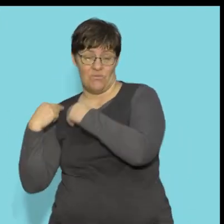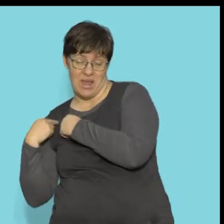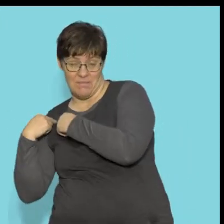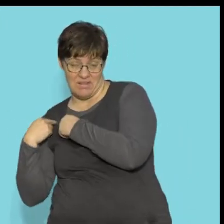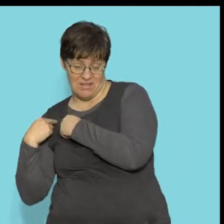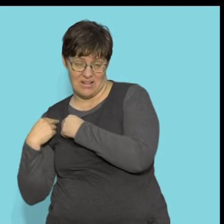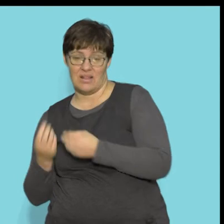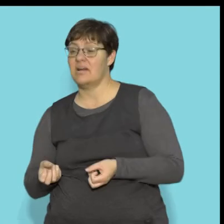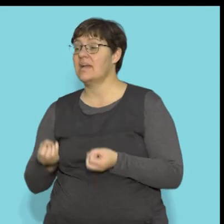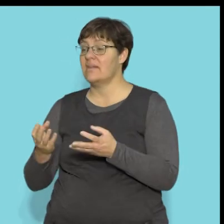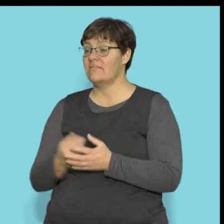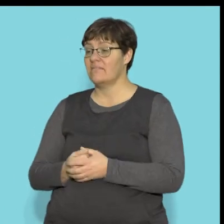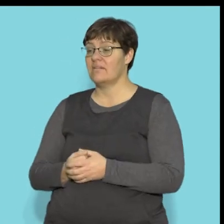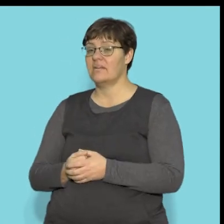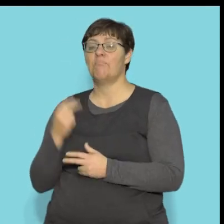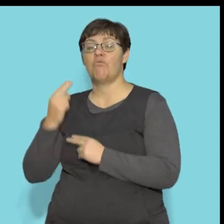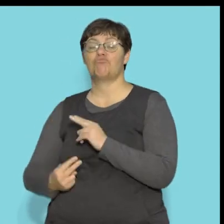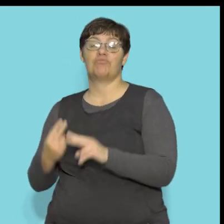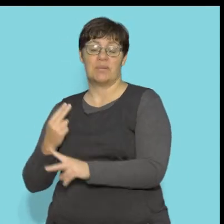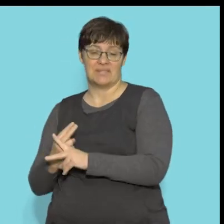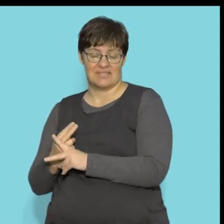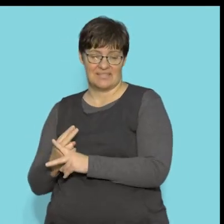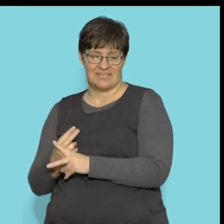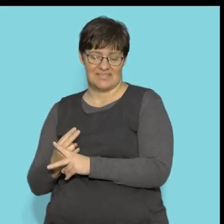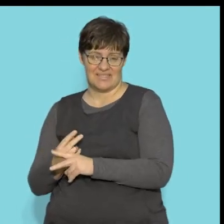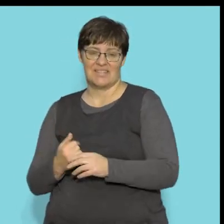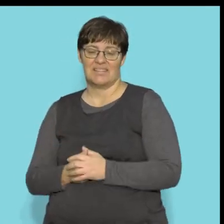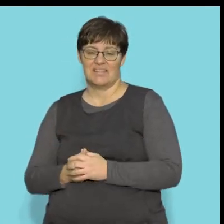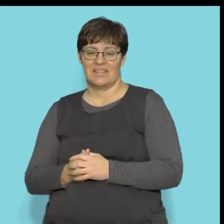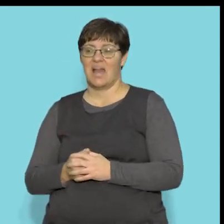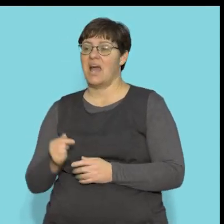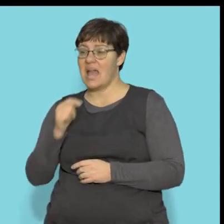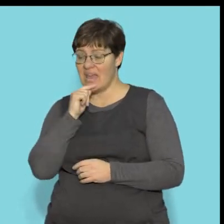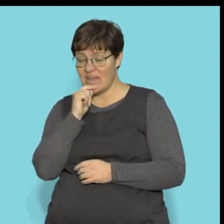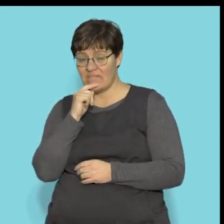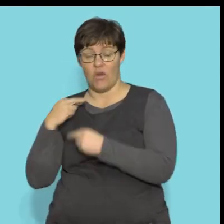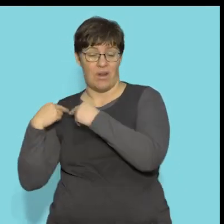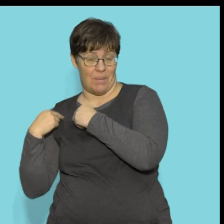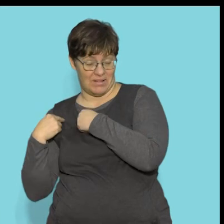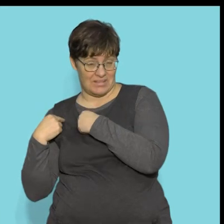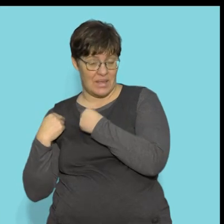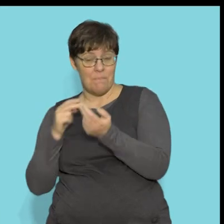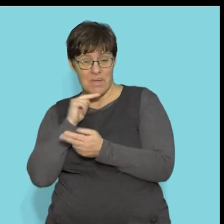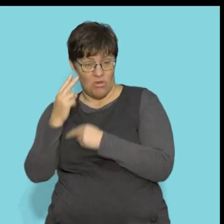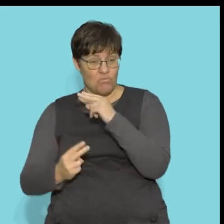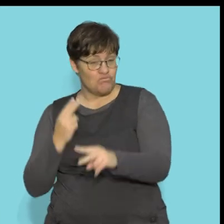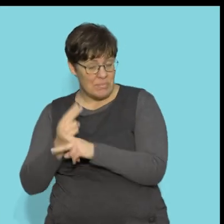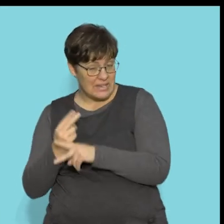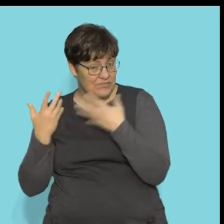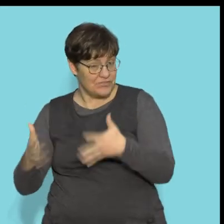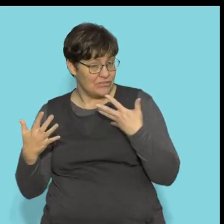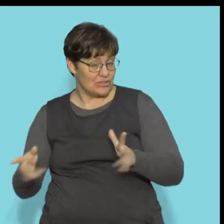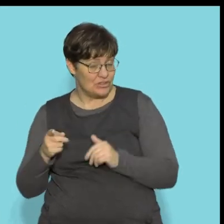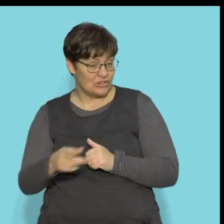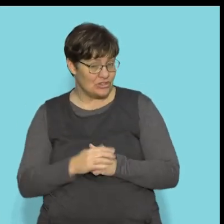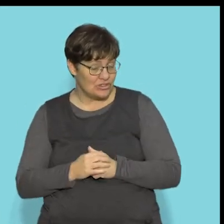give you the word here, repeat. So when we talk about reliability, we are asking the